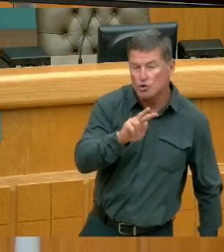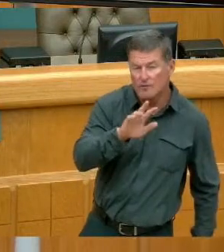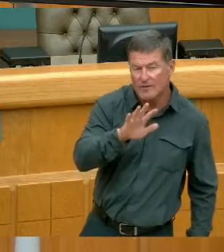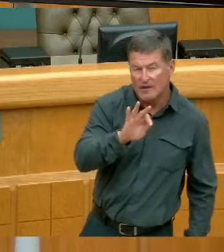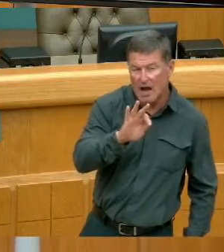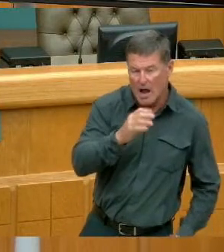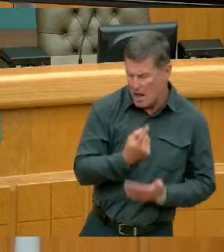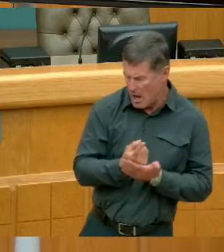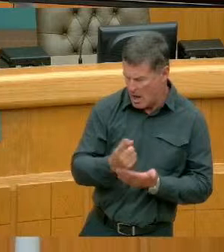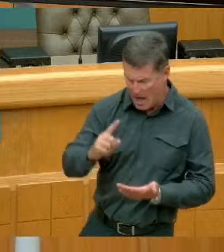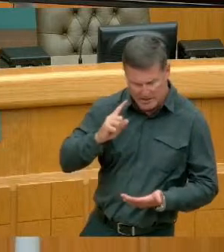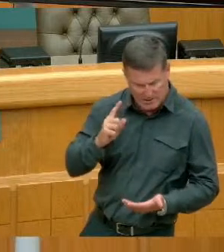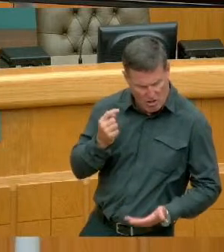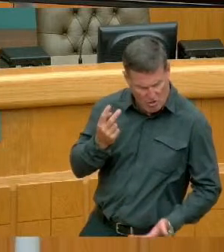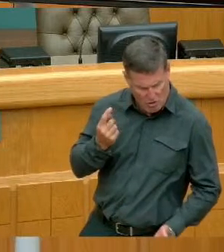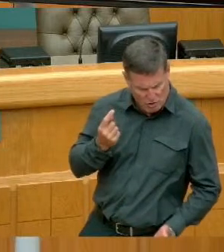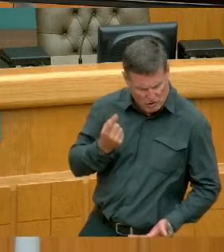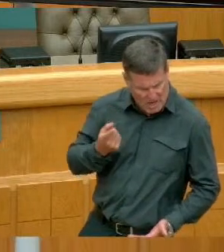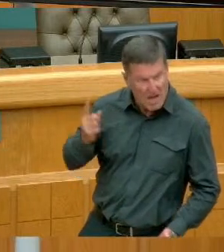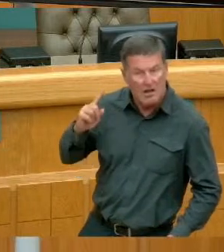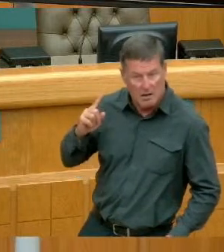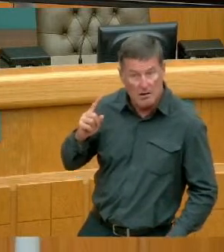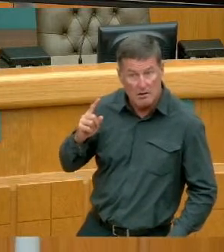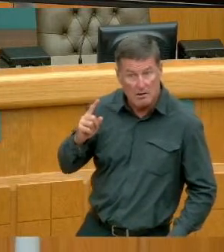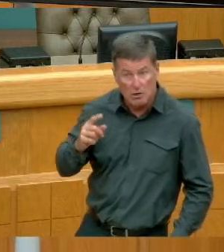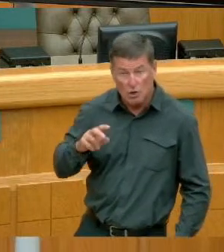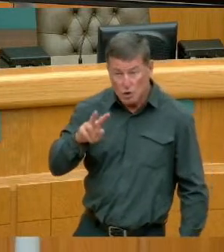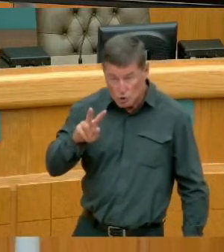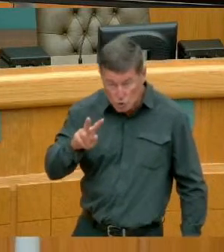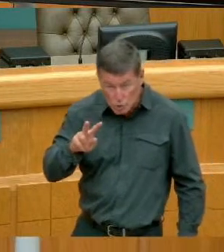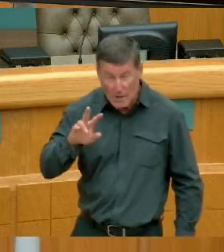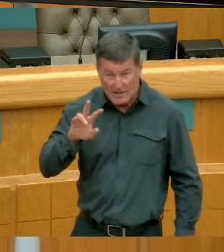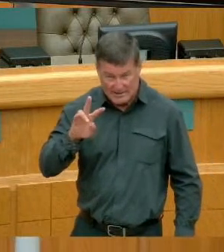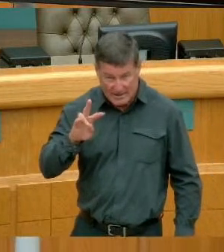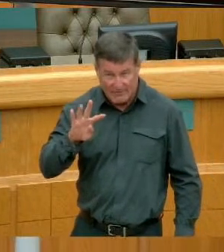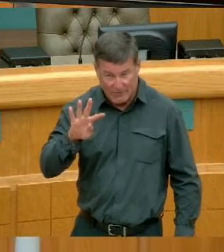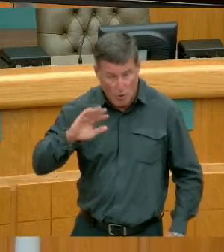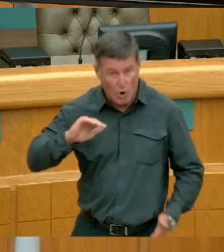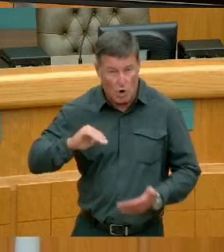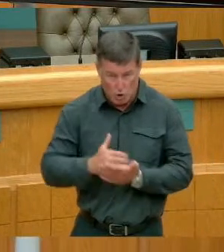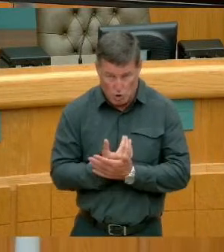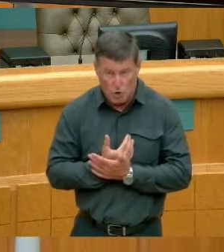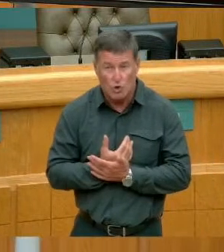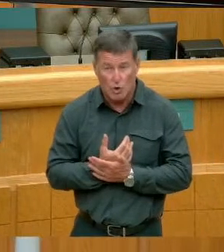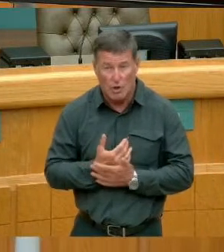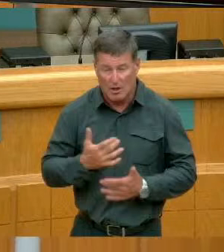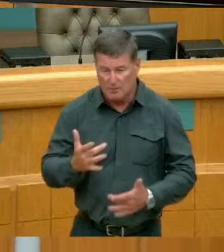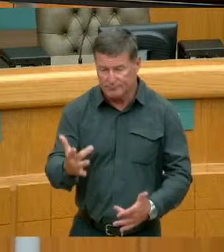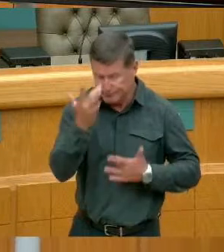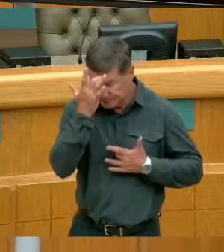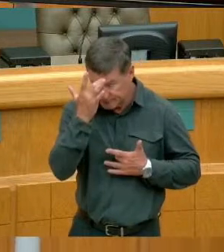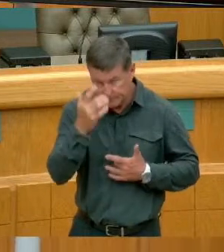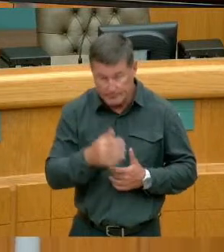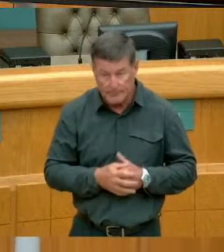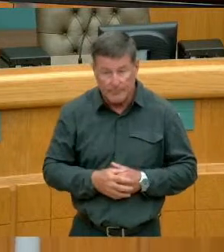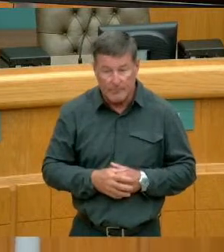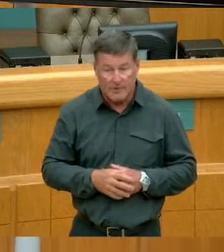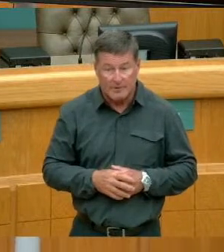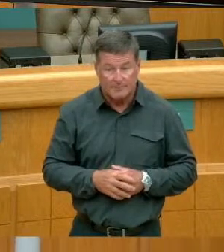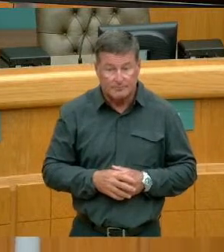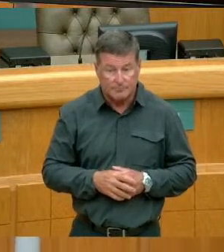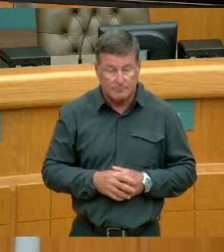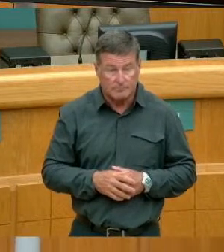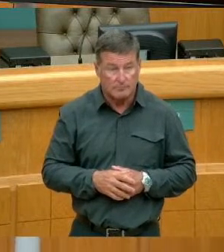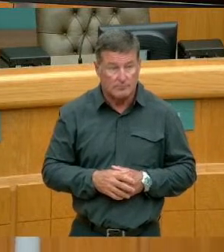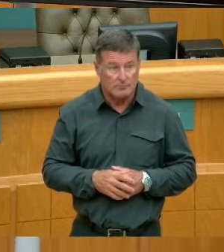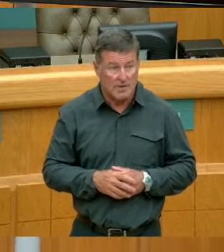a week ago. So 274 new cases, and this is with no